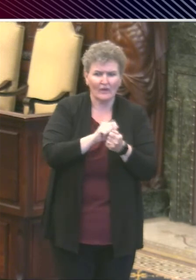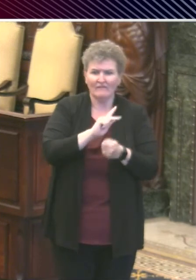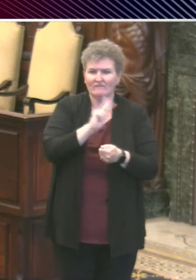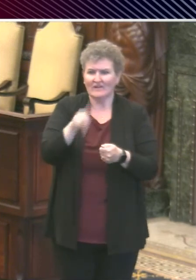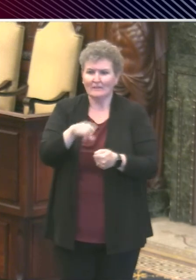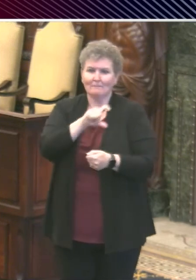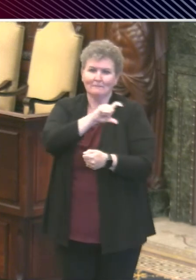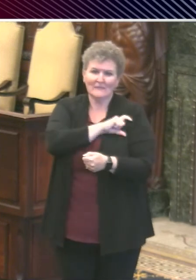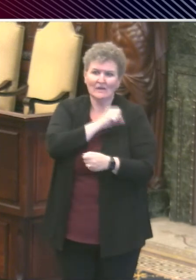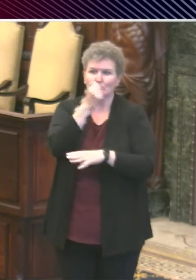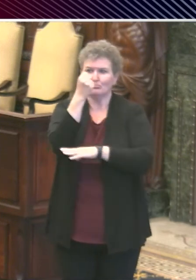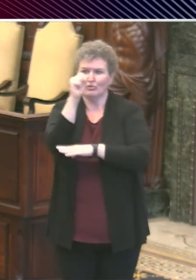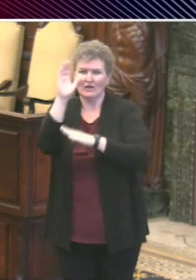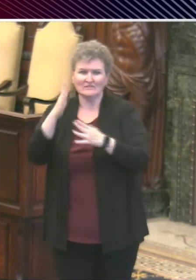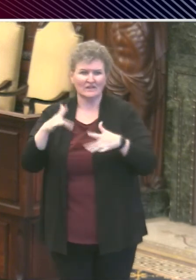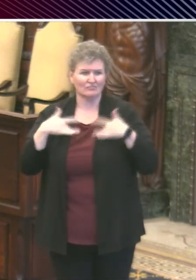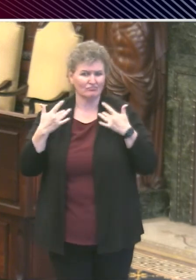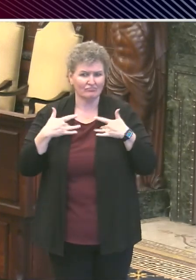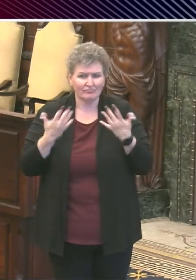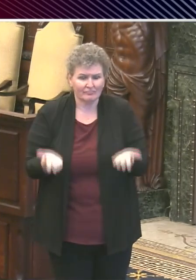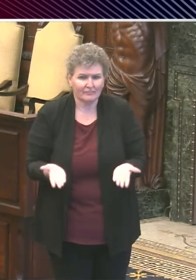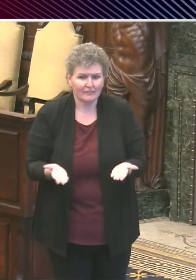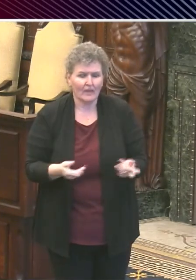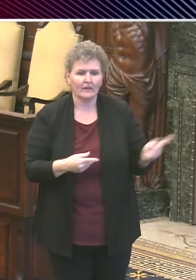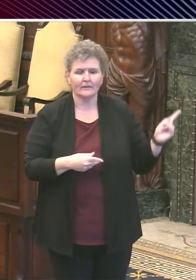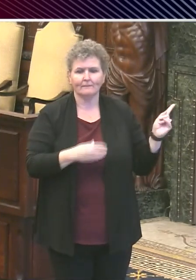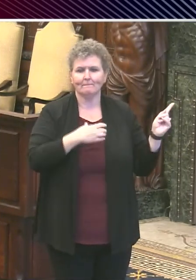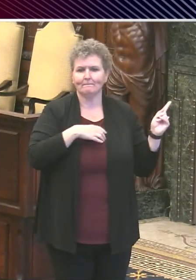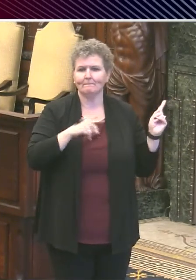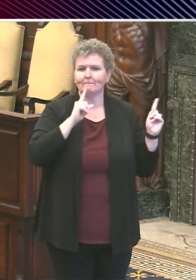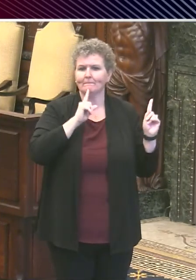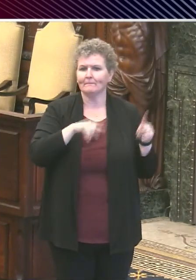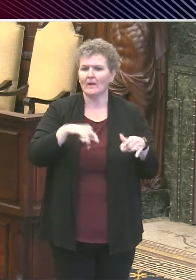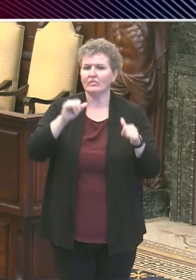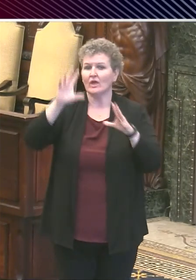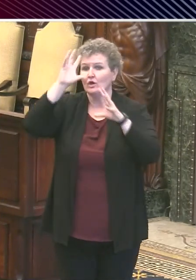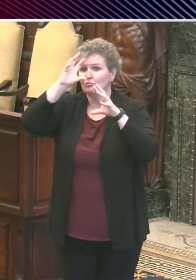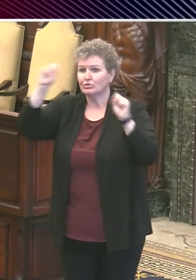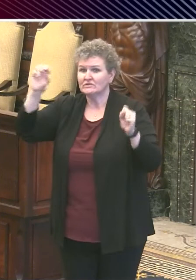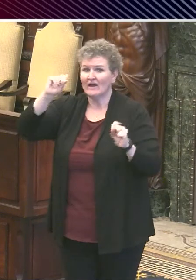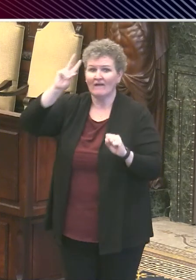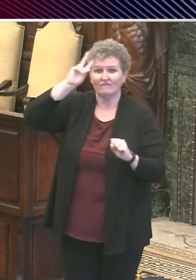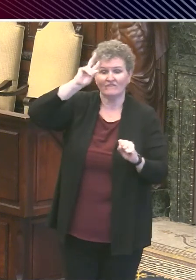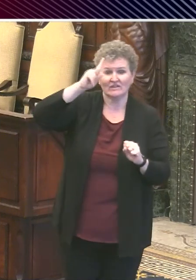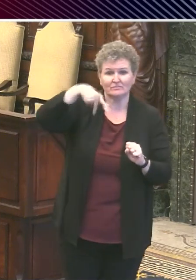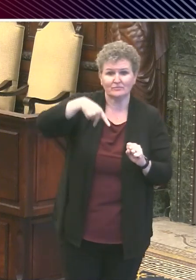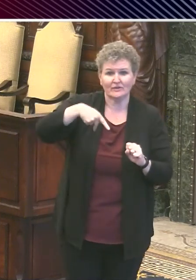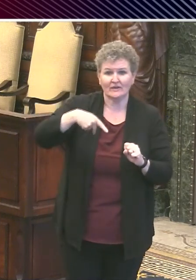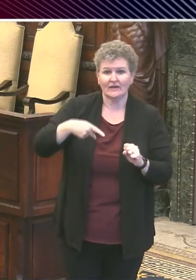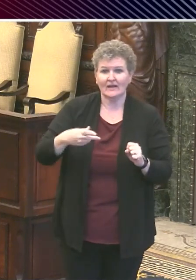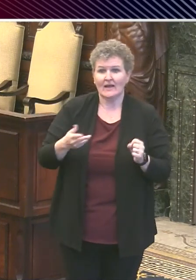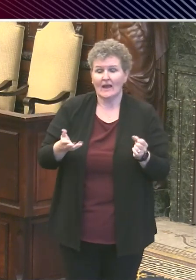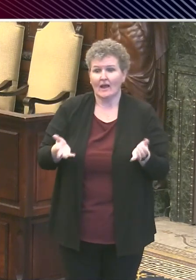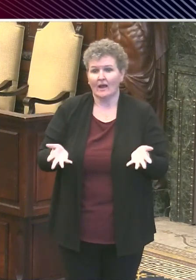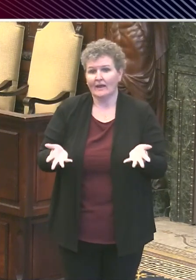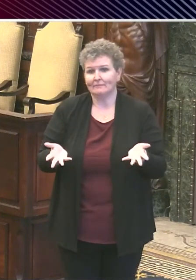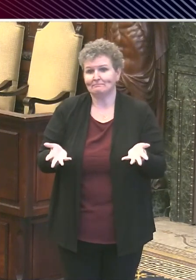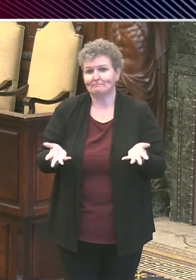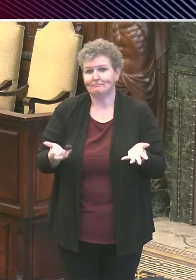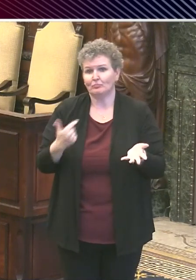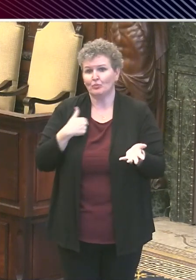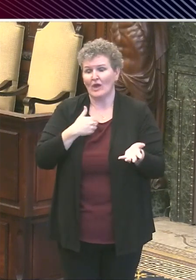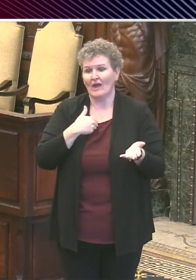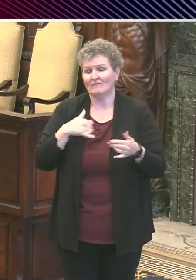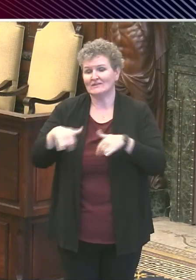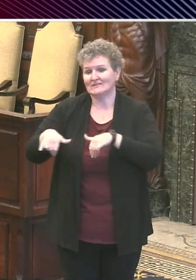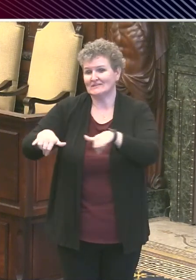tonight in Northeast? Both the president and the vice president, standard operating procedure is to have large events in